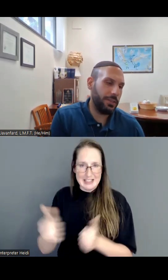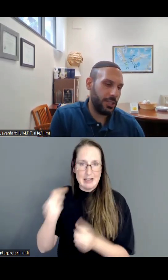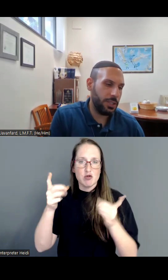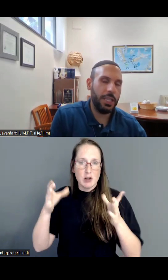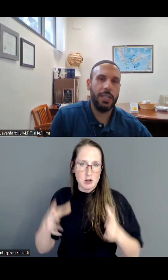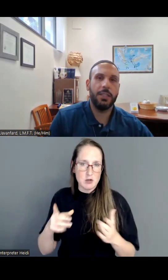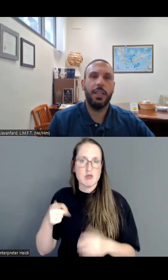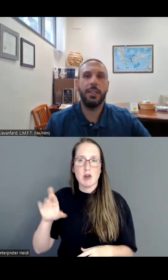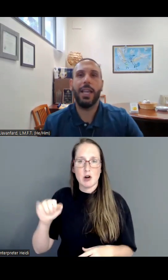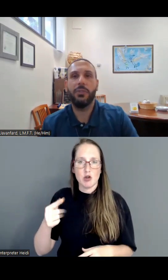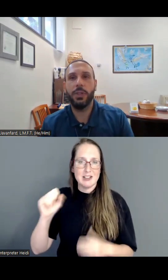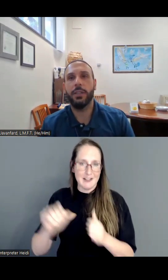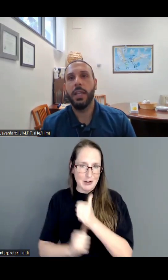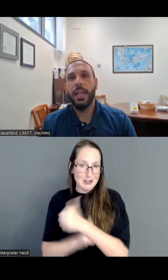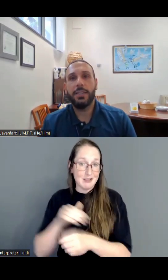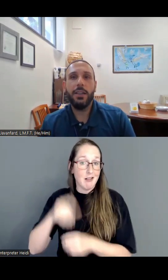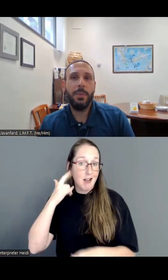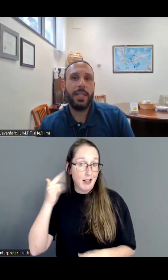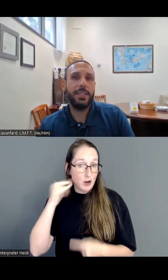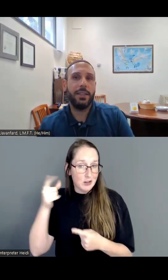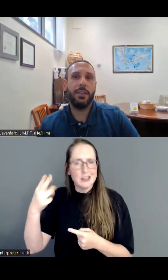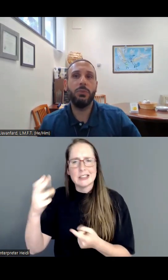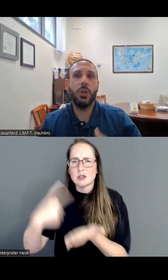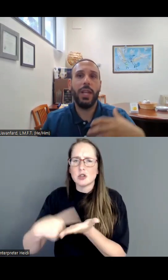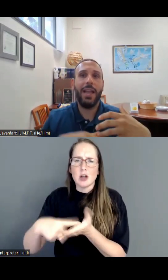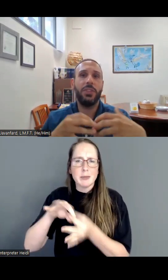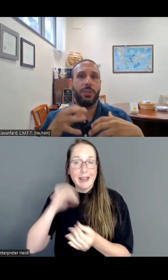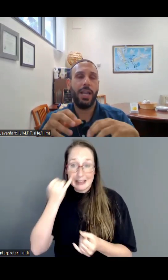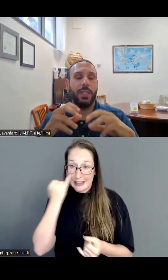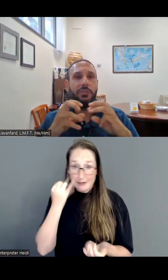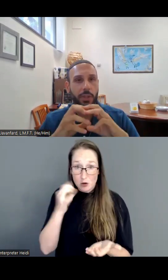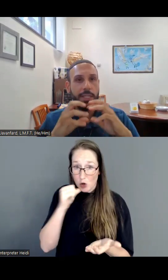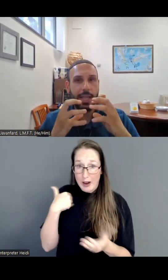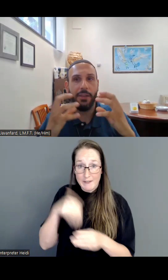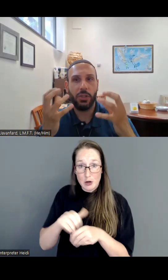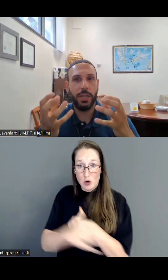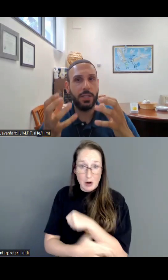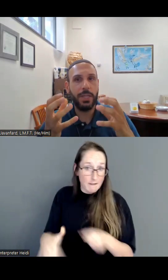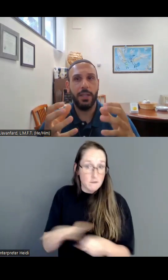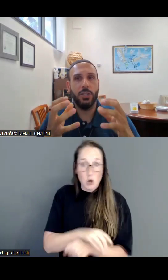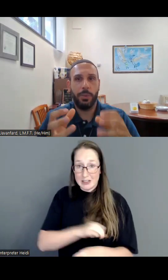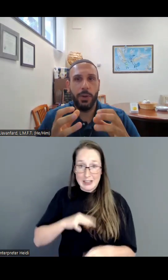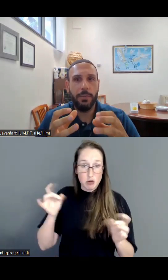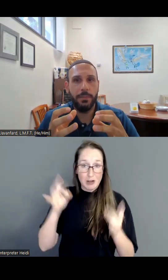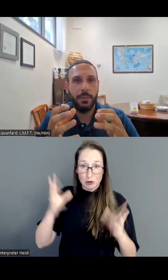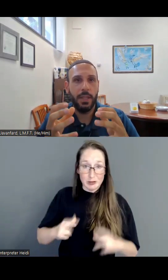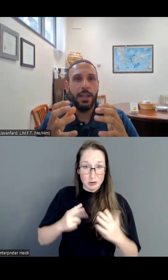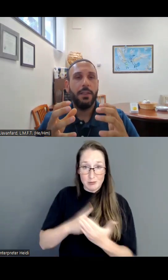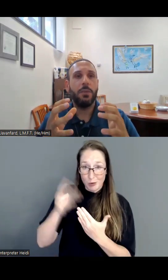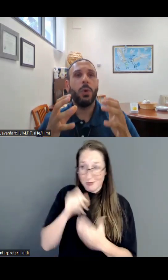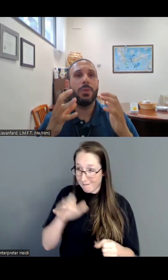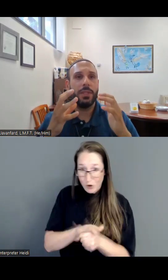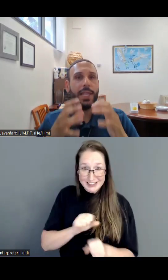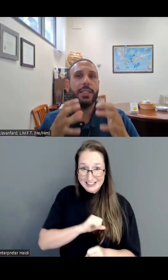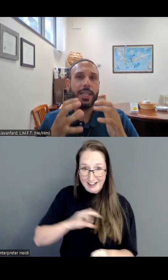Progress Foundation in California. He talks about the idea that if you don't have in your county a fully staffed crisis residential program,